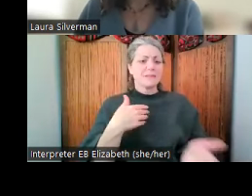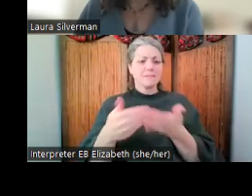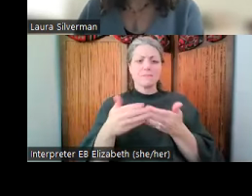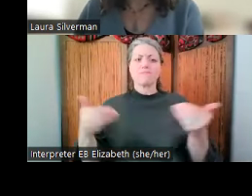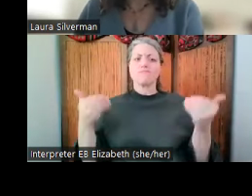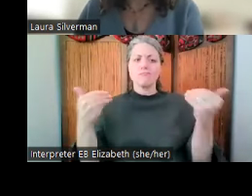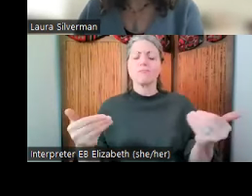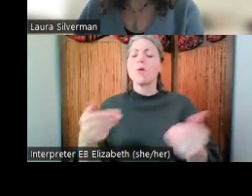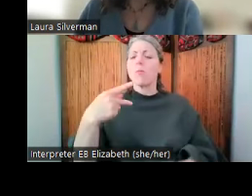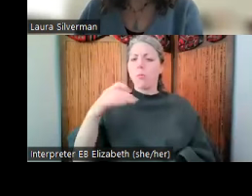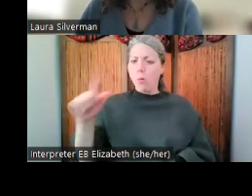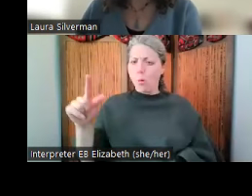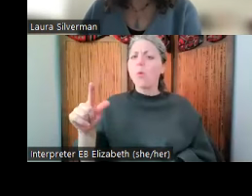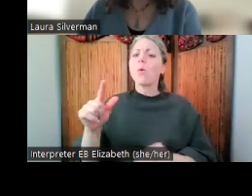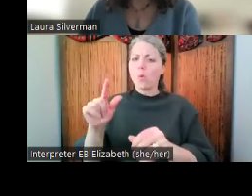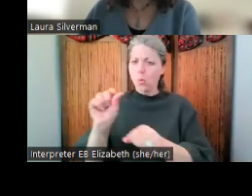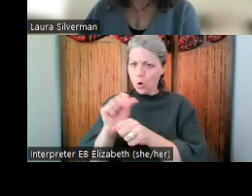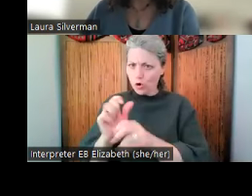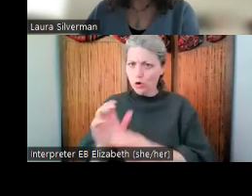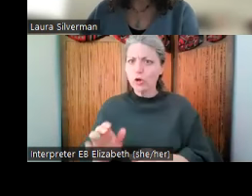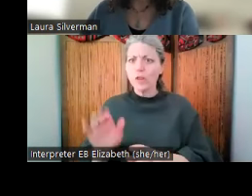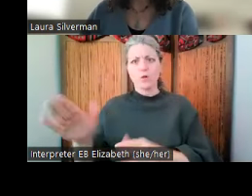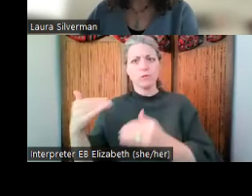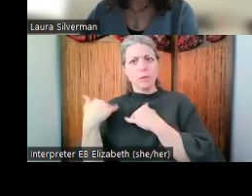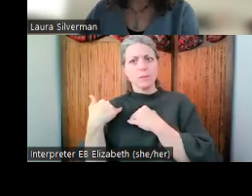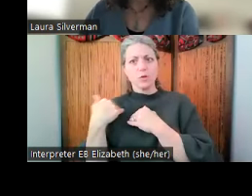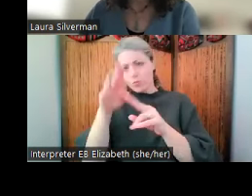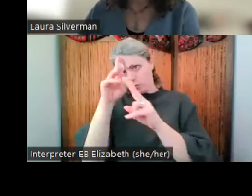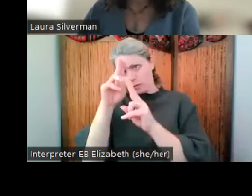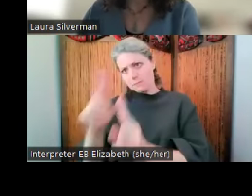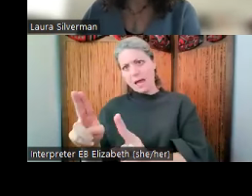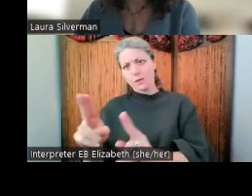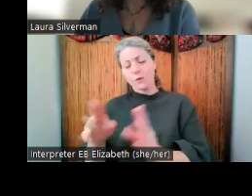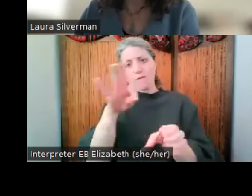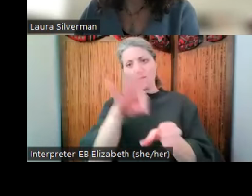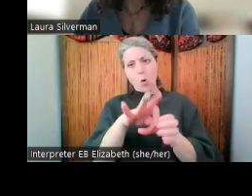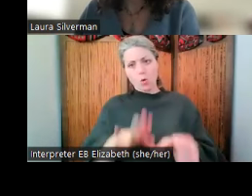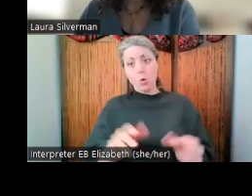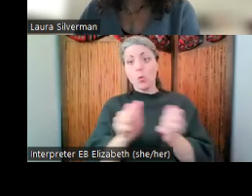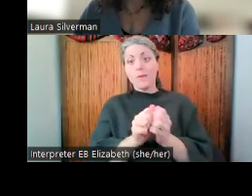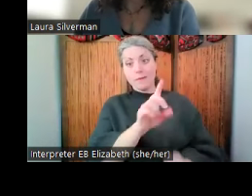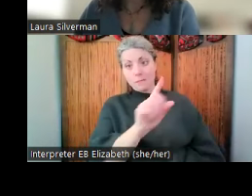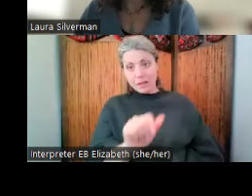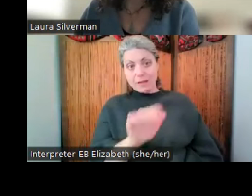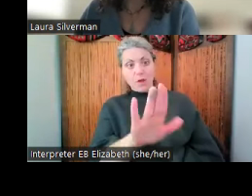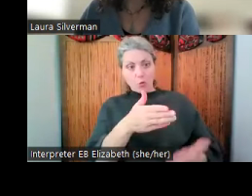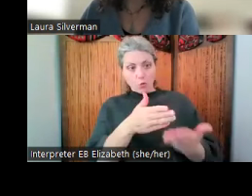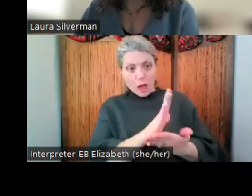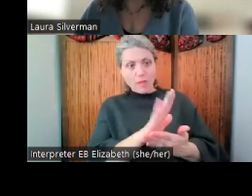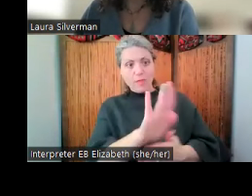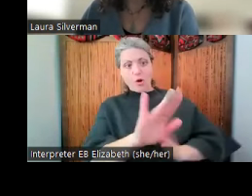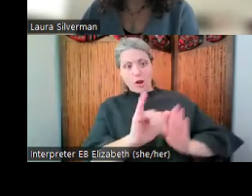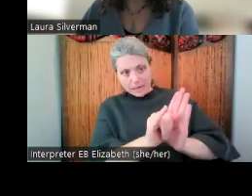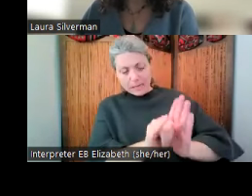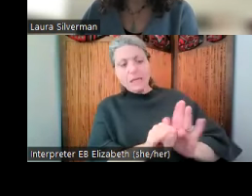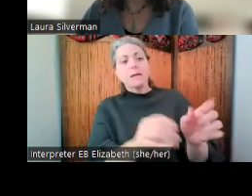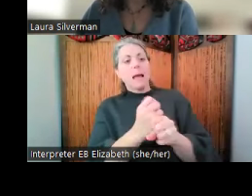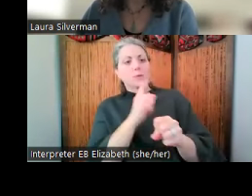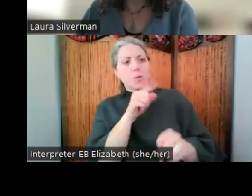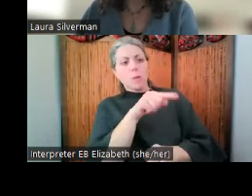worker's responsibility to respect the rights and identities of voters with disabilities. That includes ensuring access